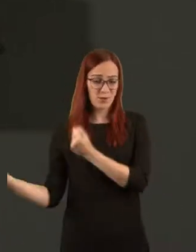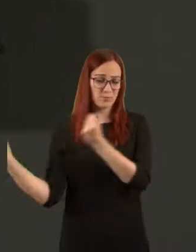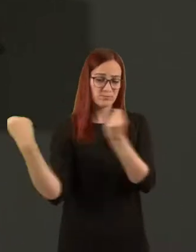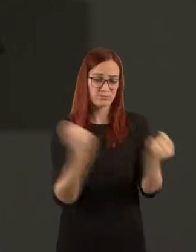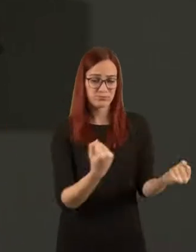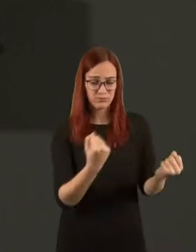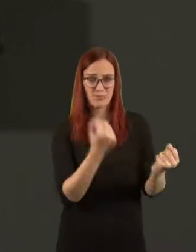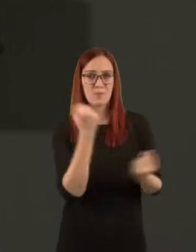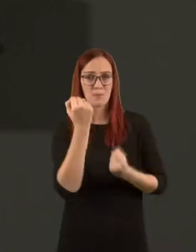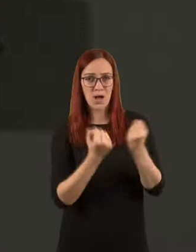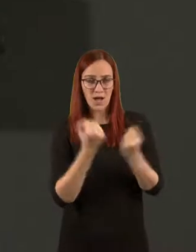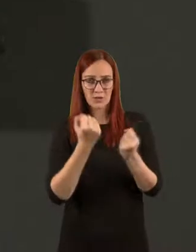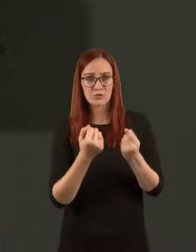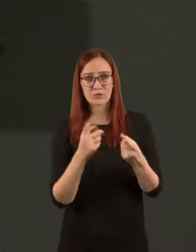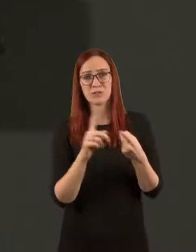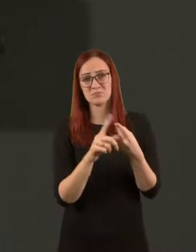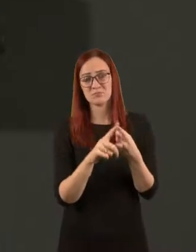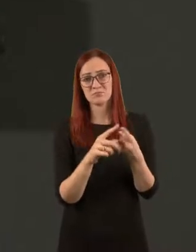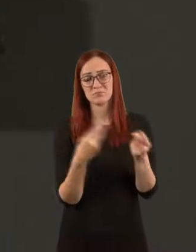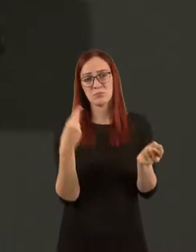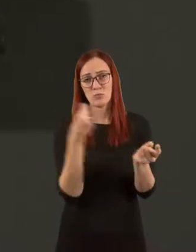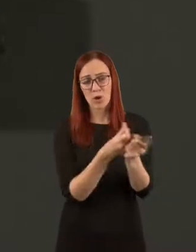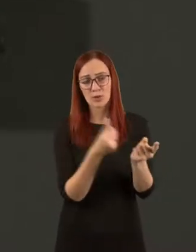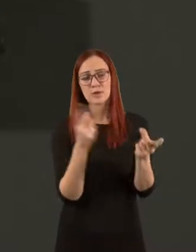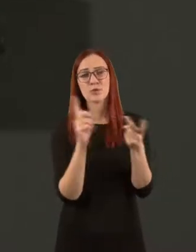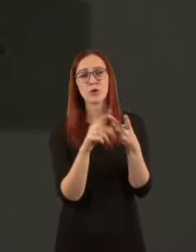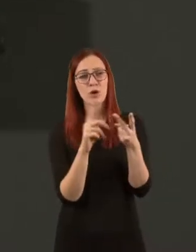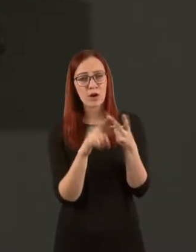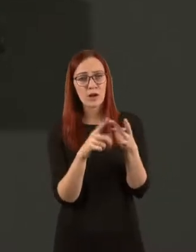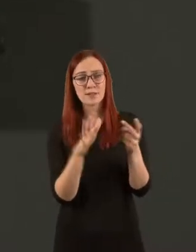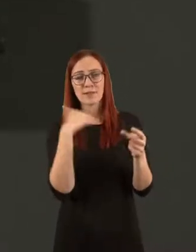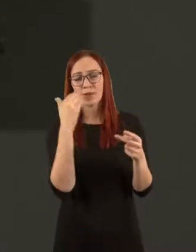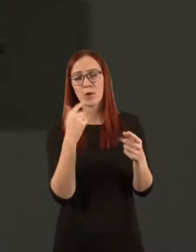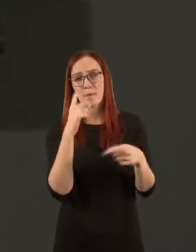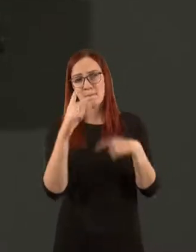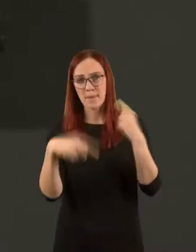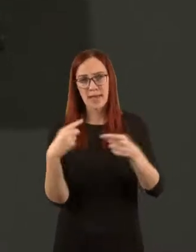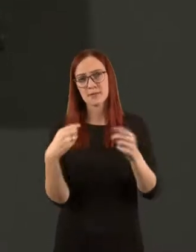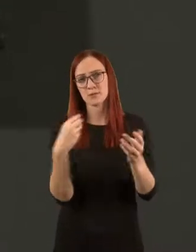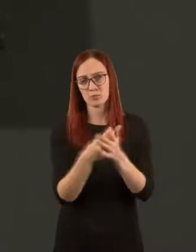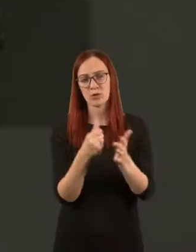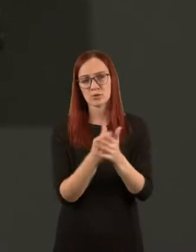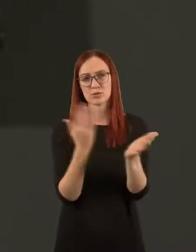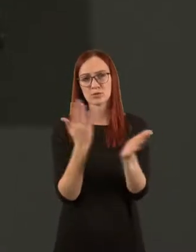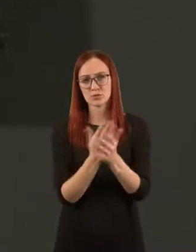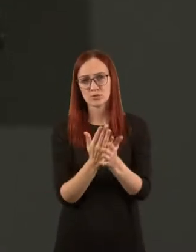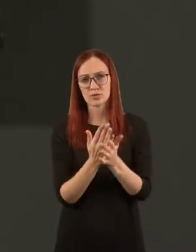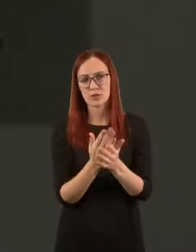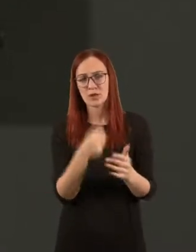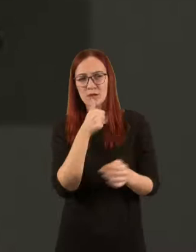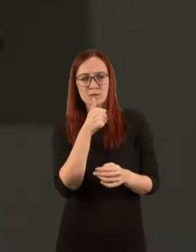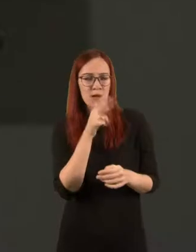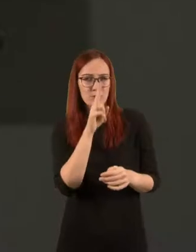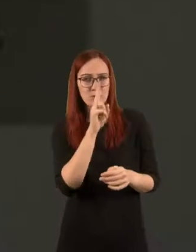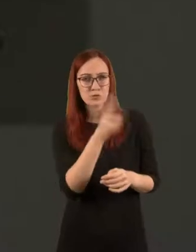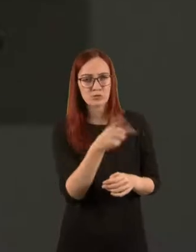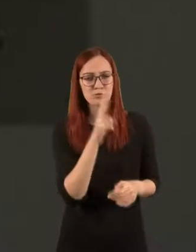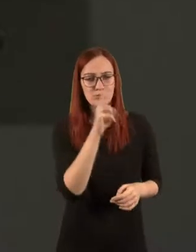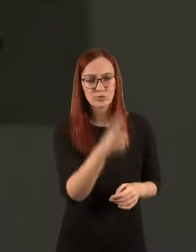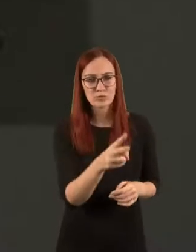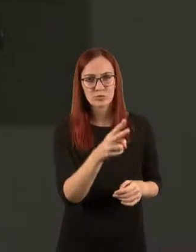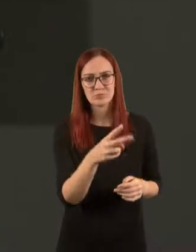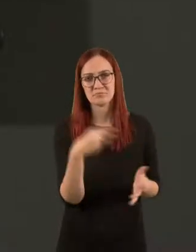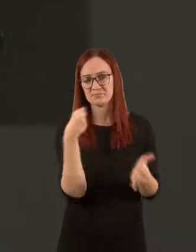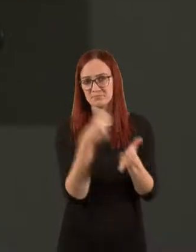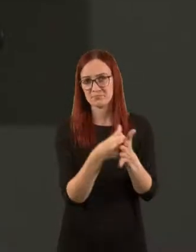They are stuck with those vehicles. Other countries have other taxes, the first registration tax and